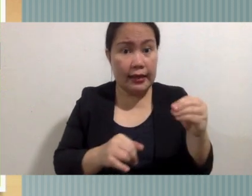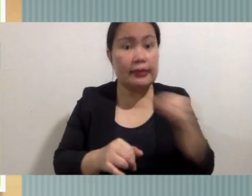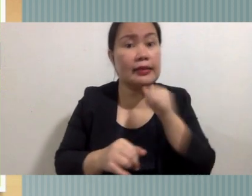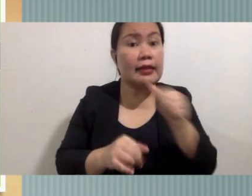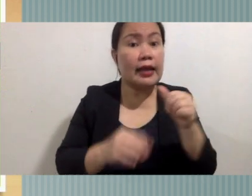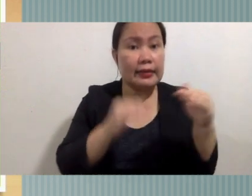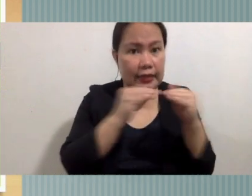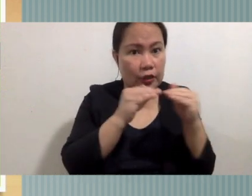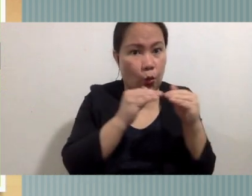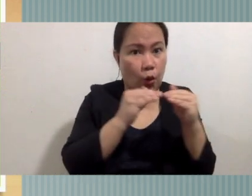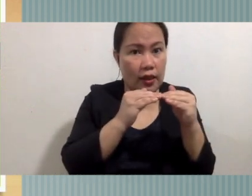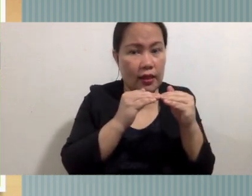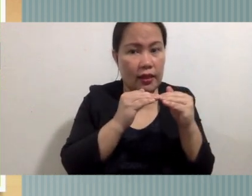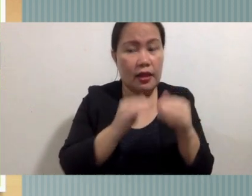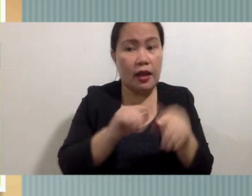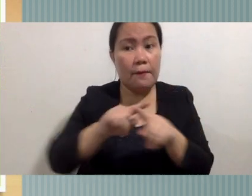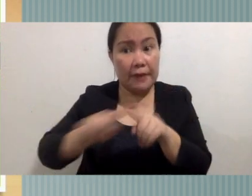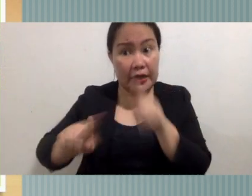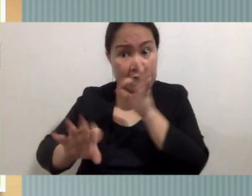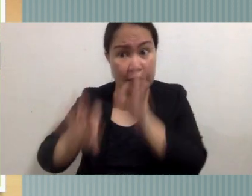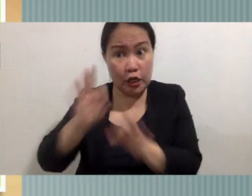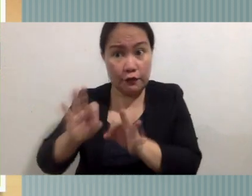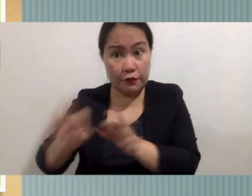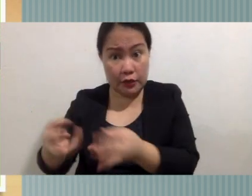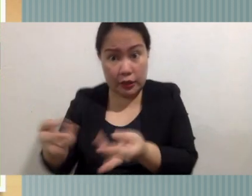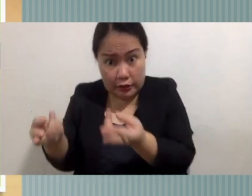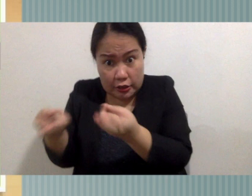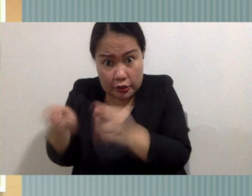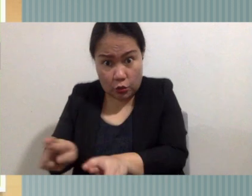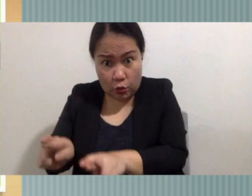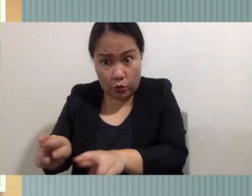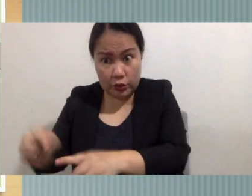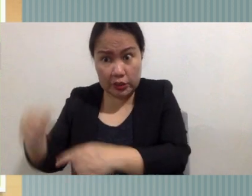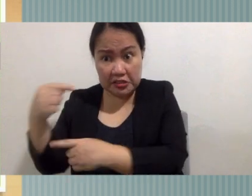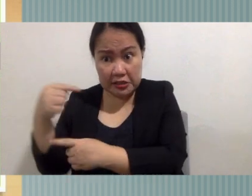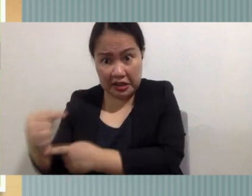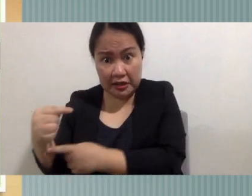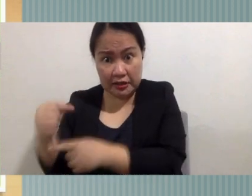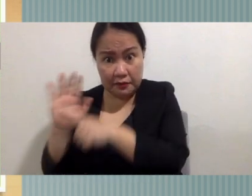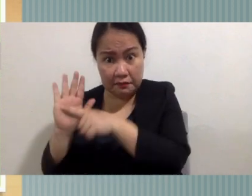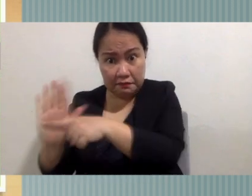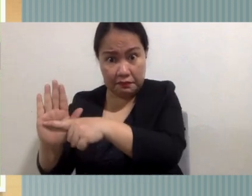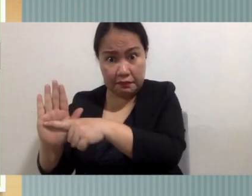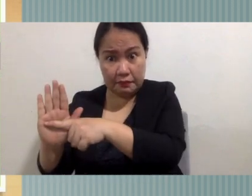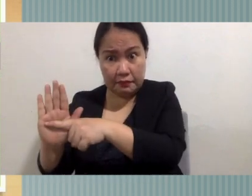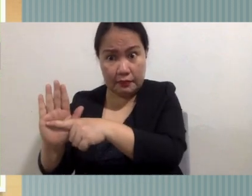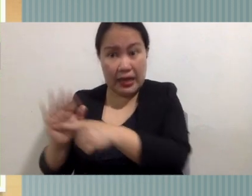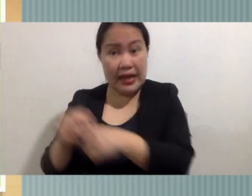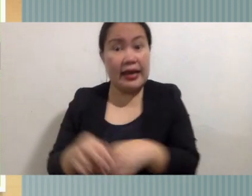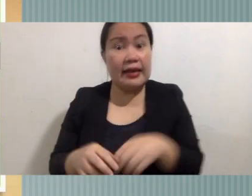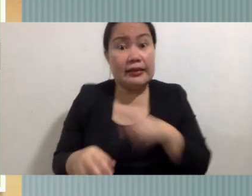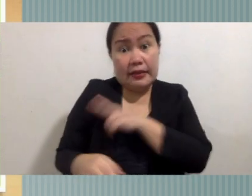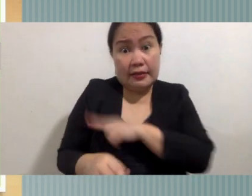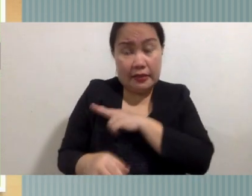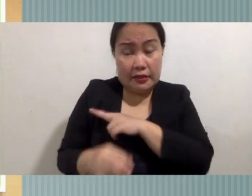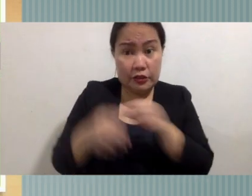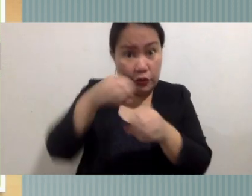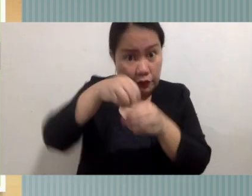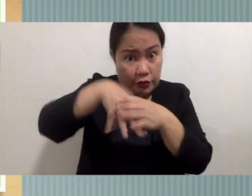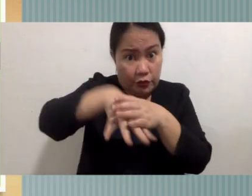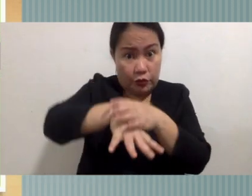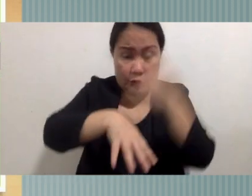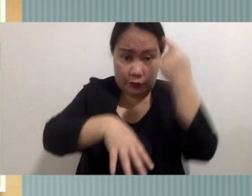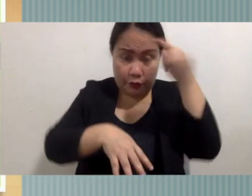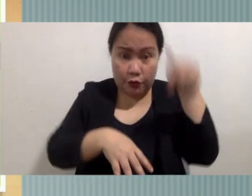not equal. But if the result is negative, the nature of the